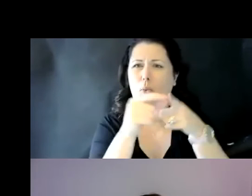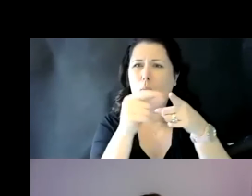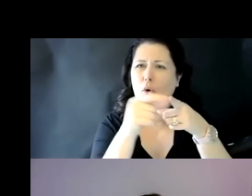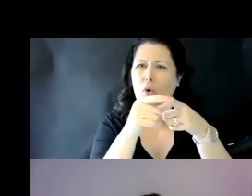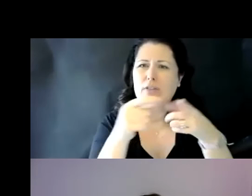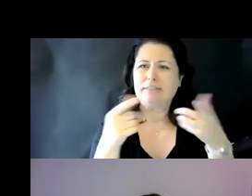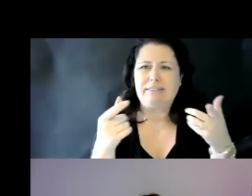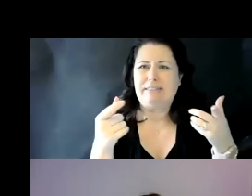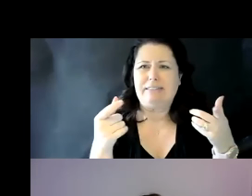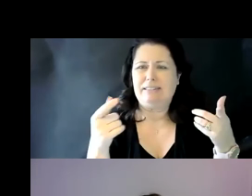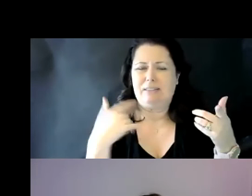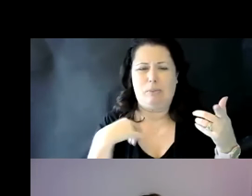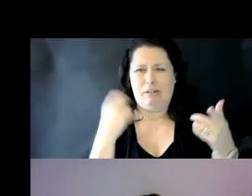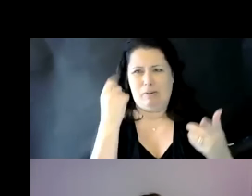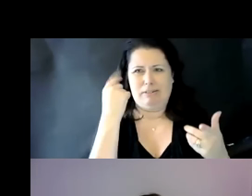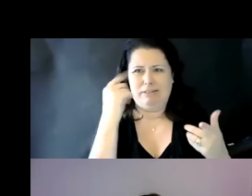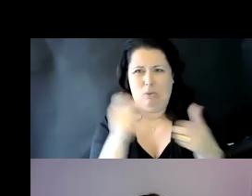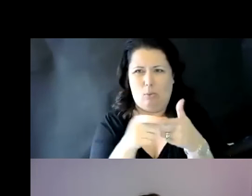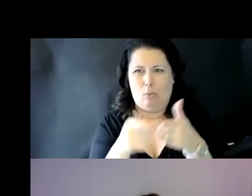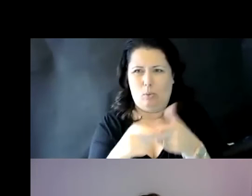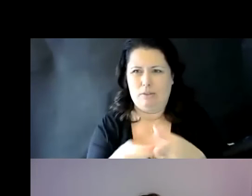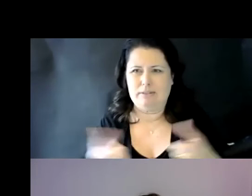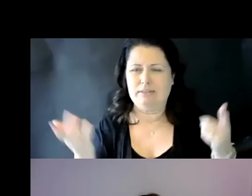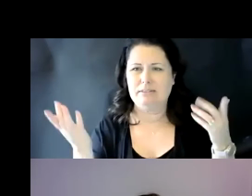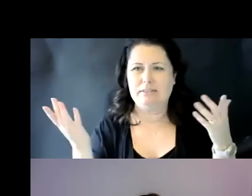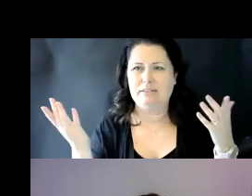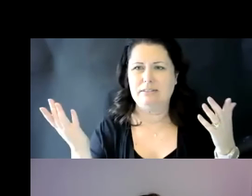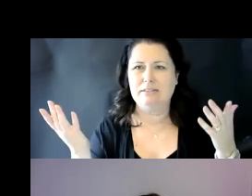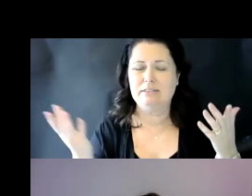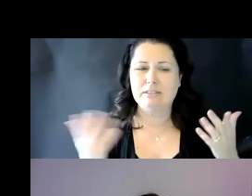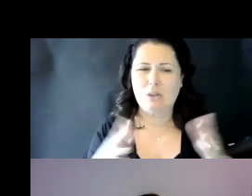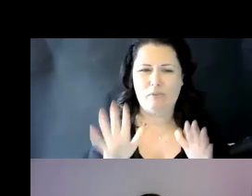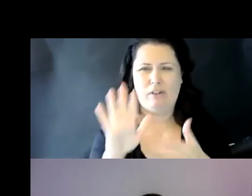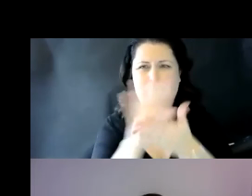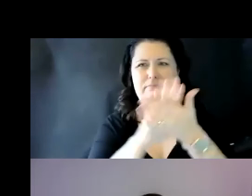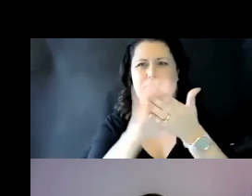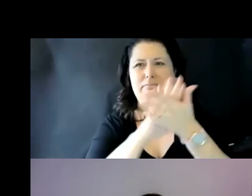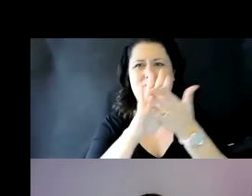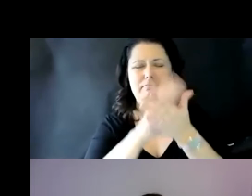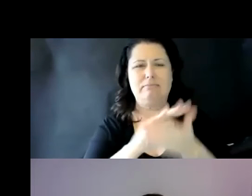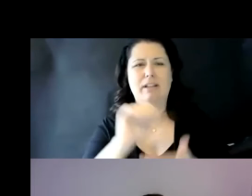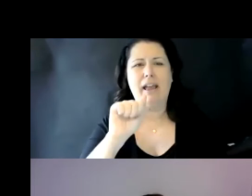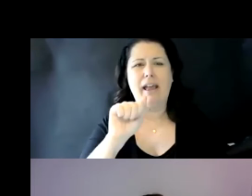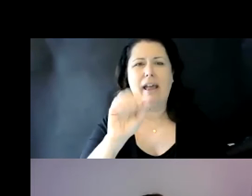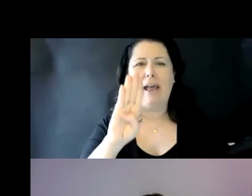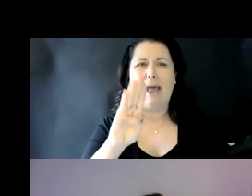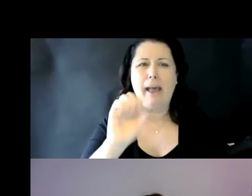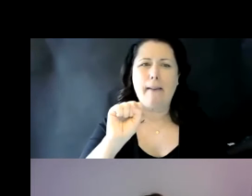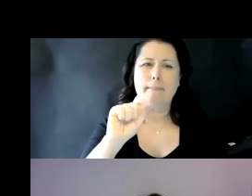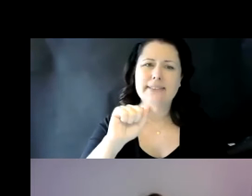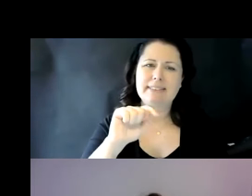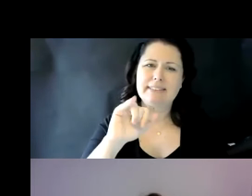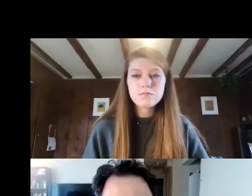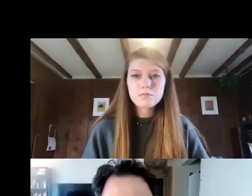here that, you know, we don't even understand. You know, you've been very vague. What do you mean by abstinence? What do you mean by behaving